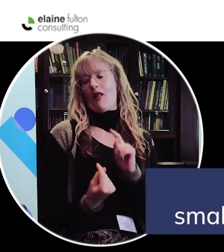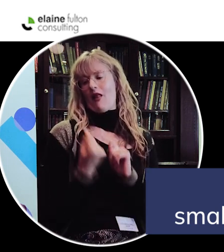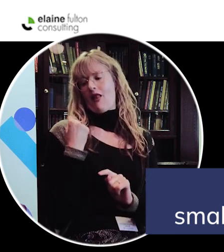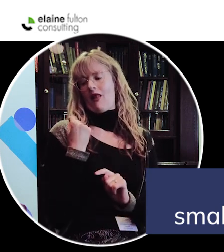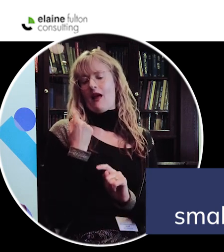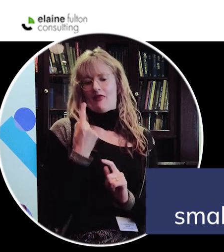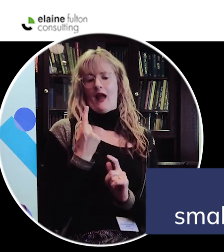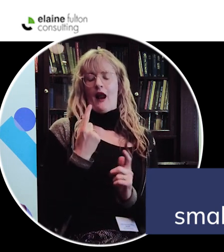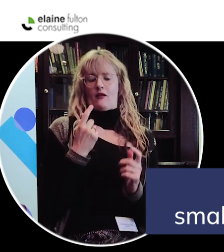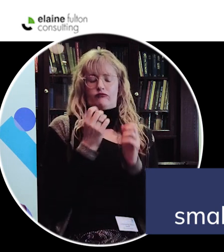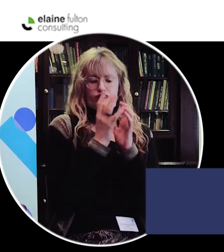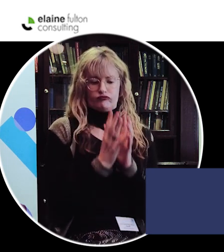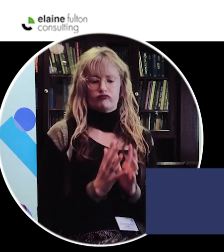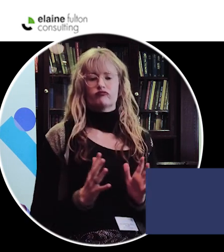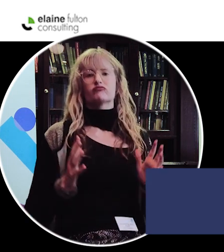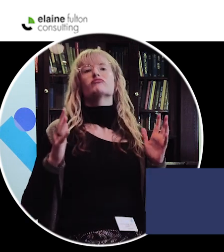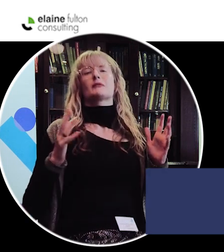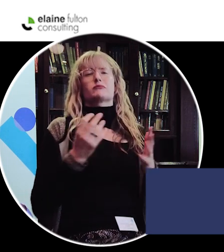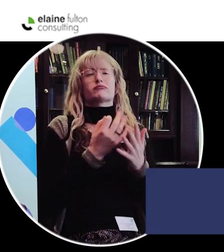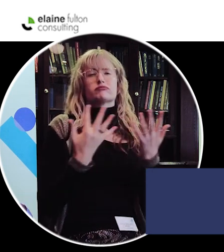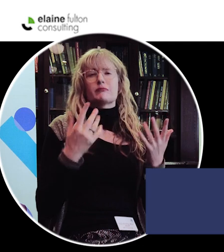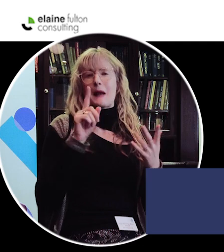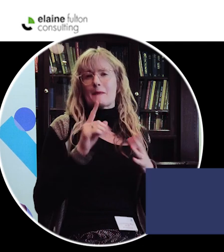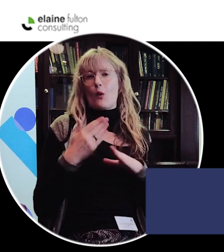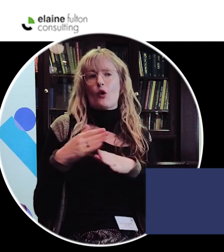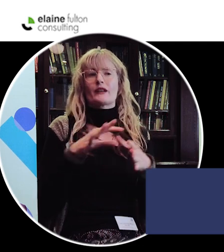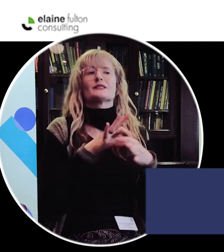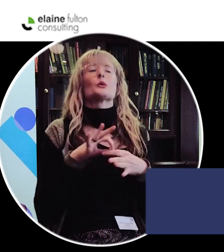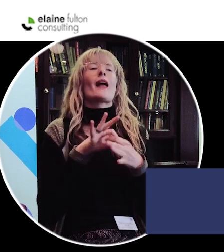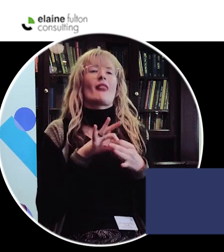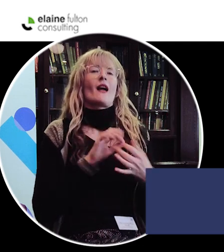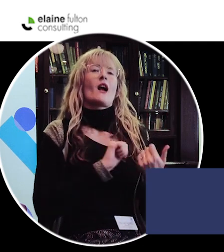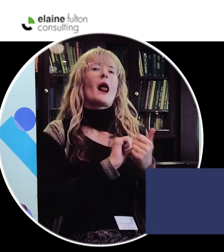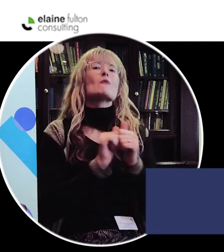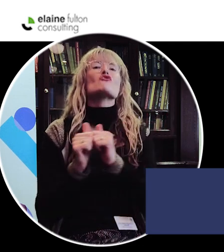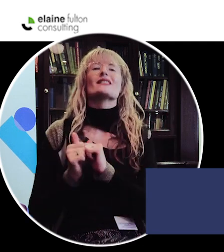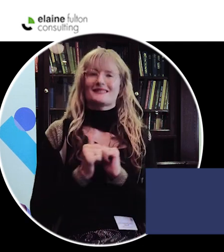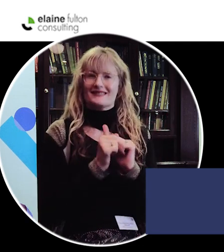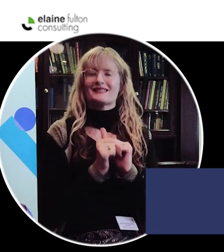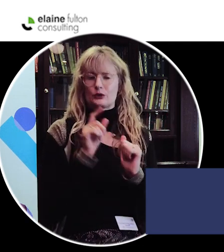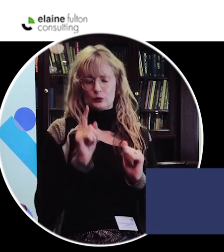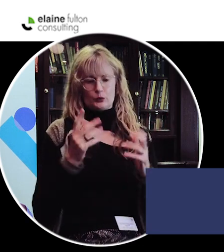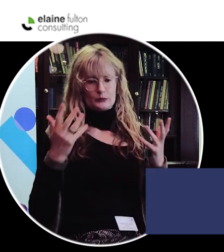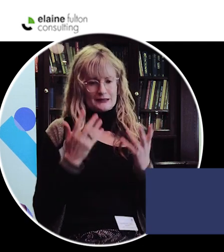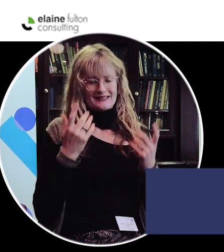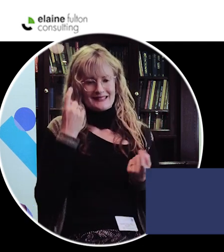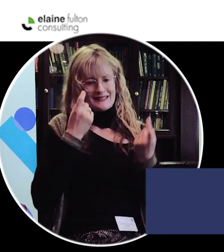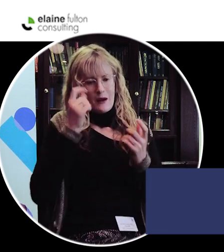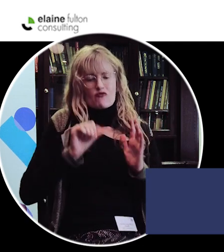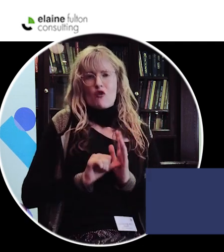big coalition of stakeholders working together, really collaborating to attempt to address a systemic